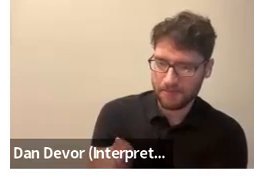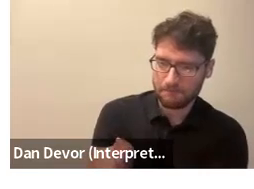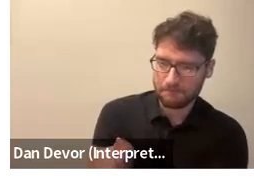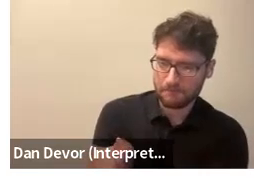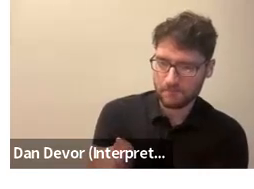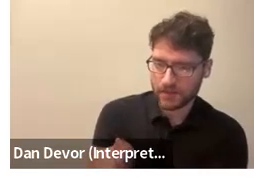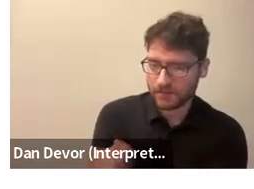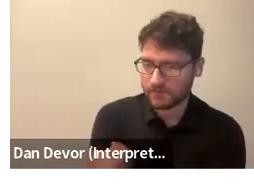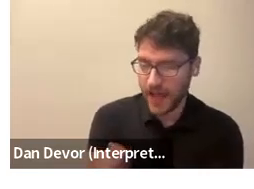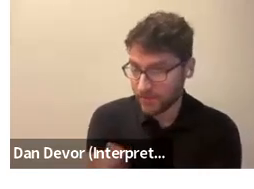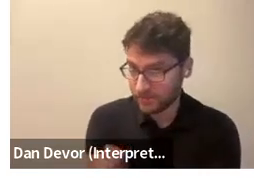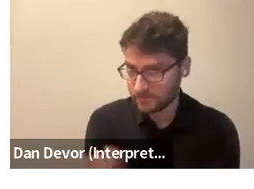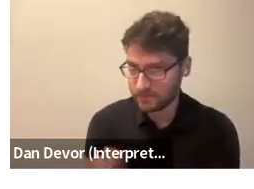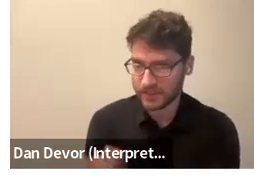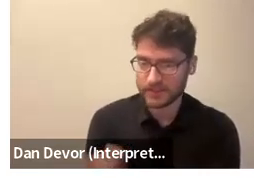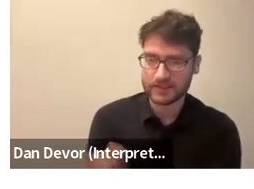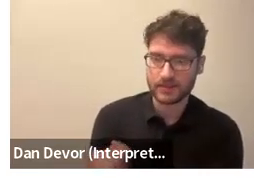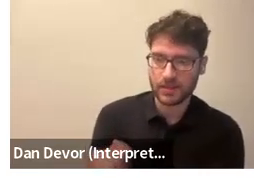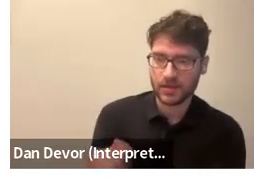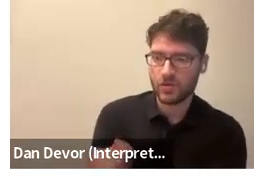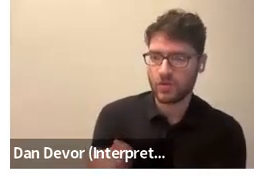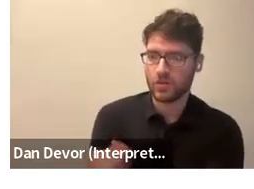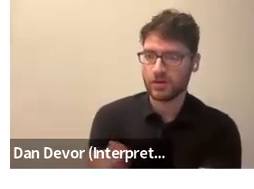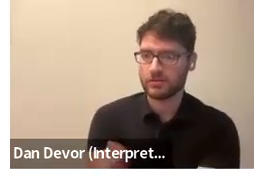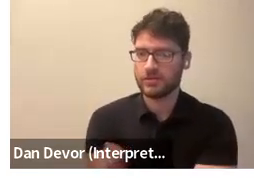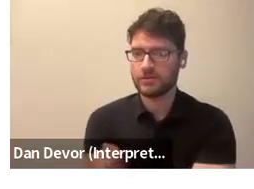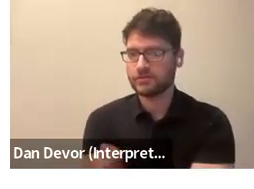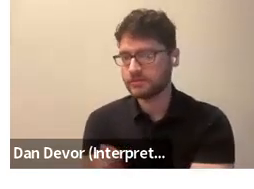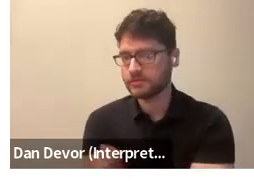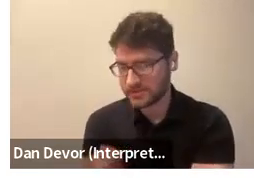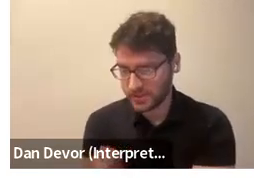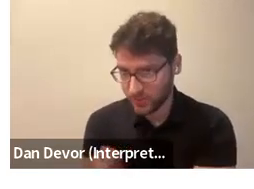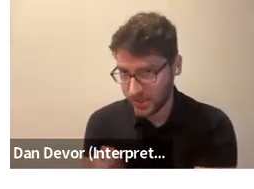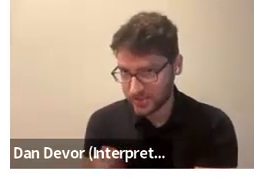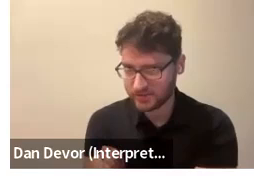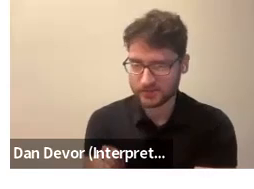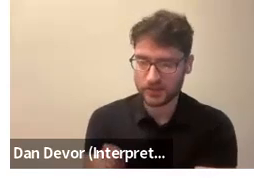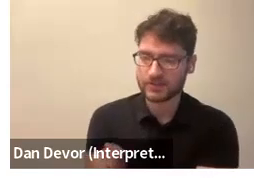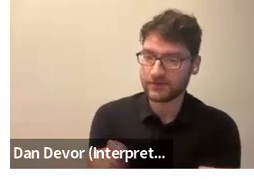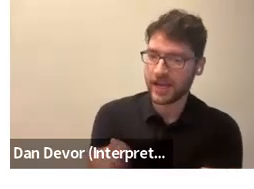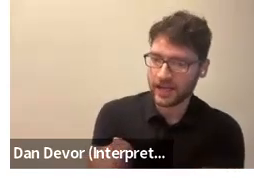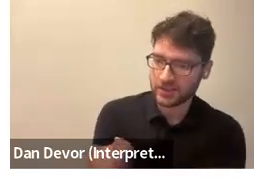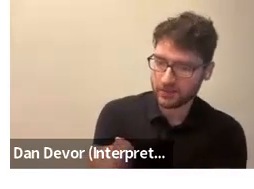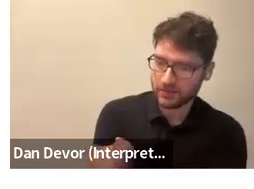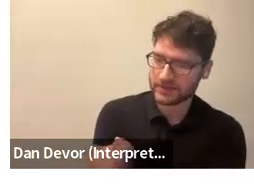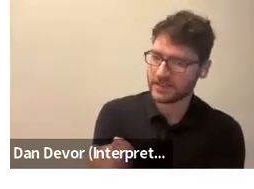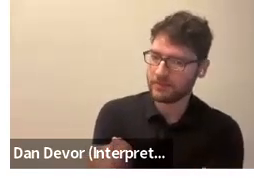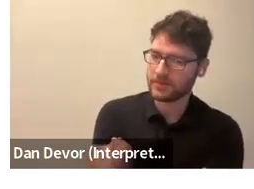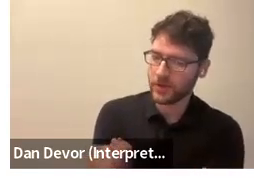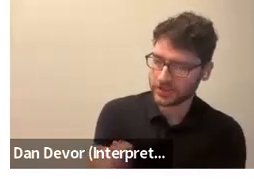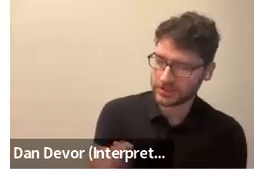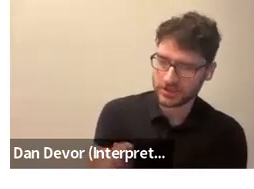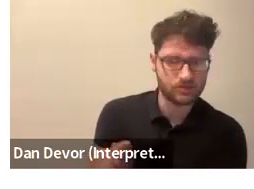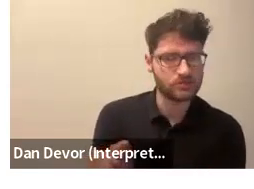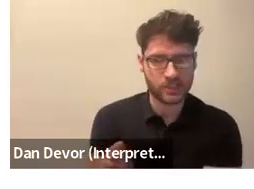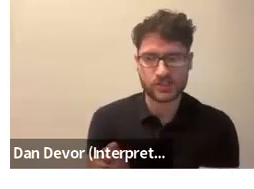think. Happy, like this, or depressed, different hand shape, but